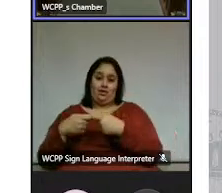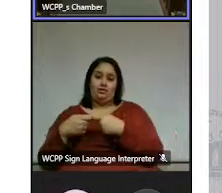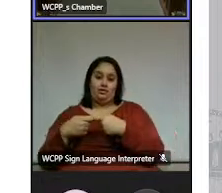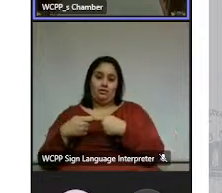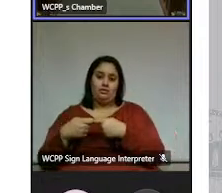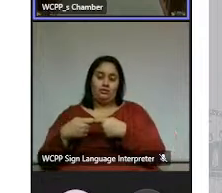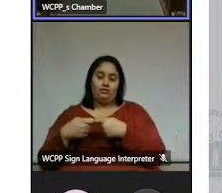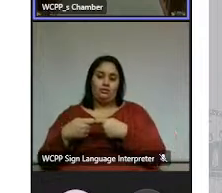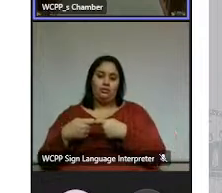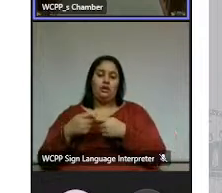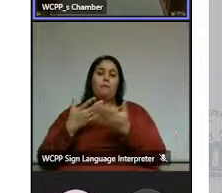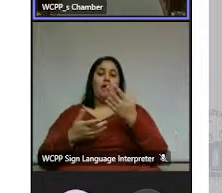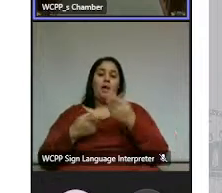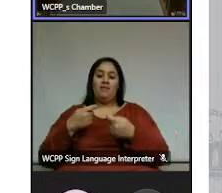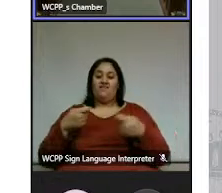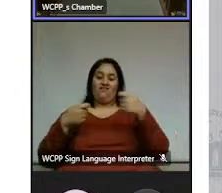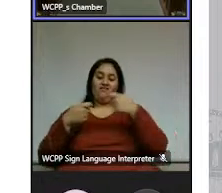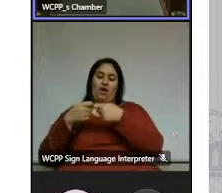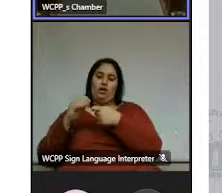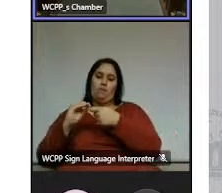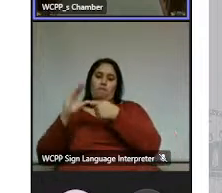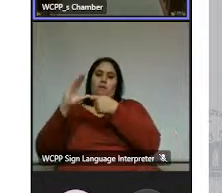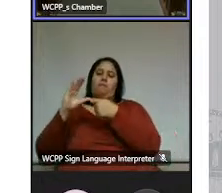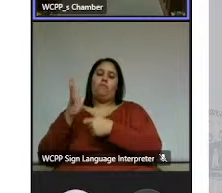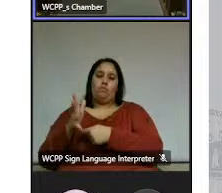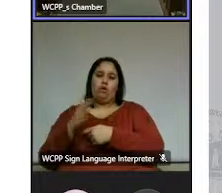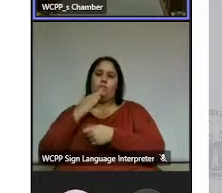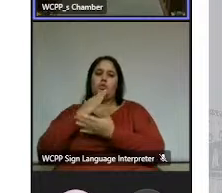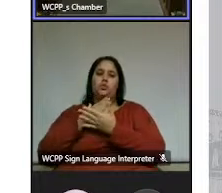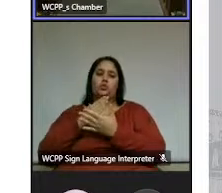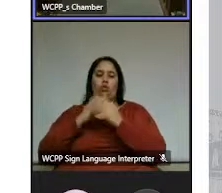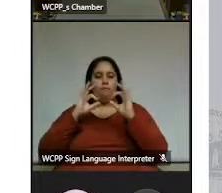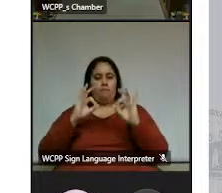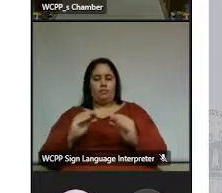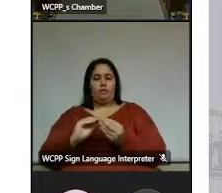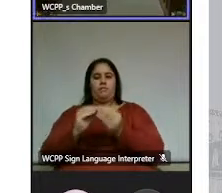but funding may increase to ensure adequate maintenance.